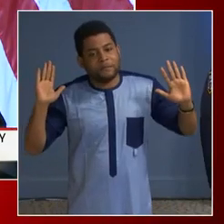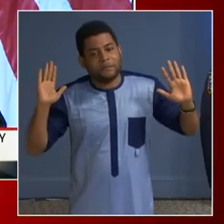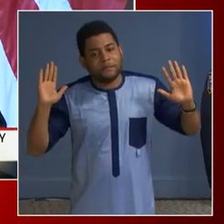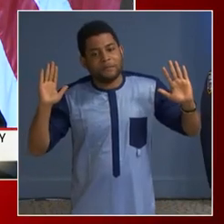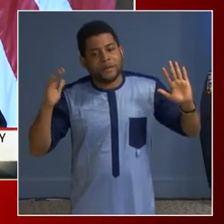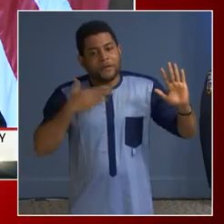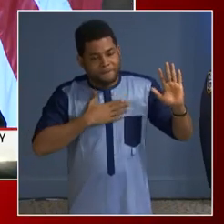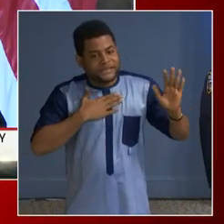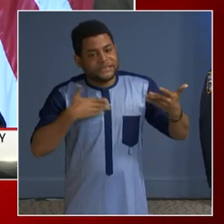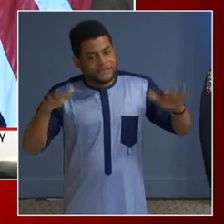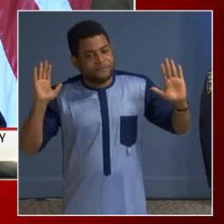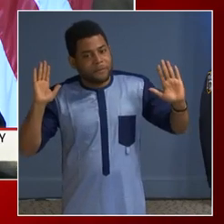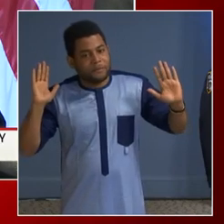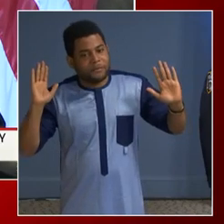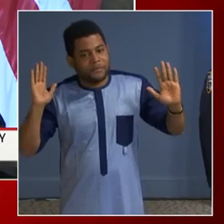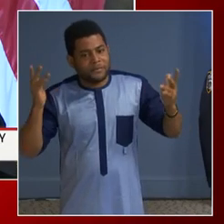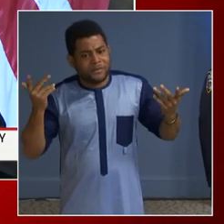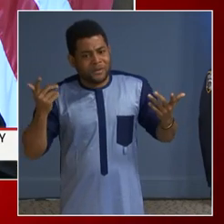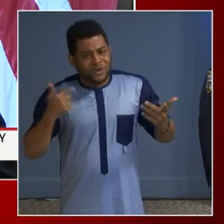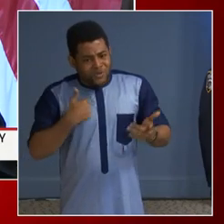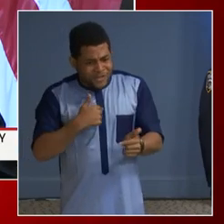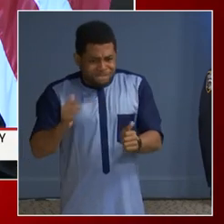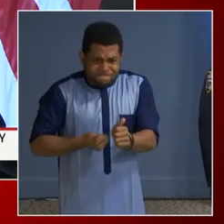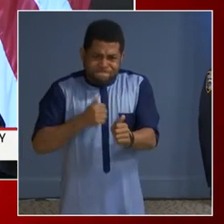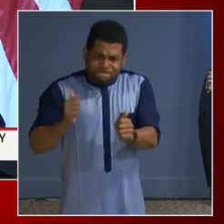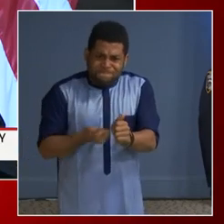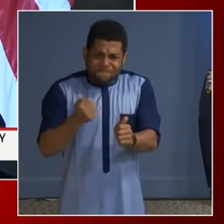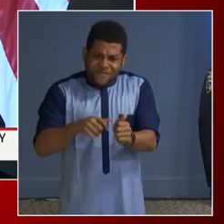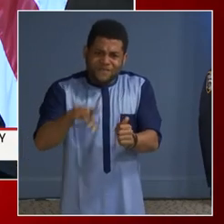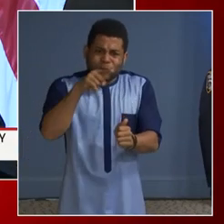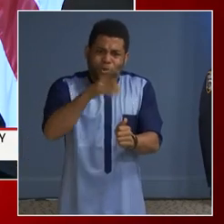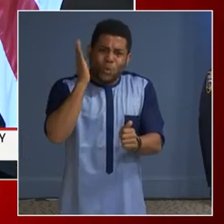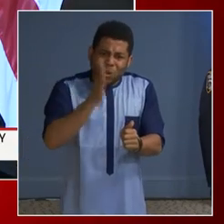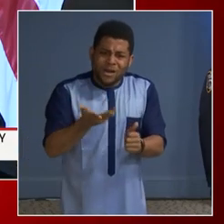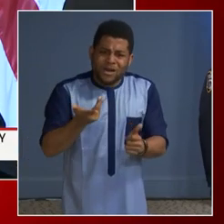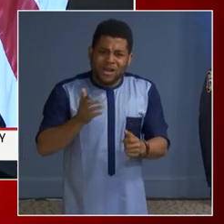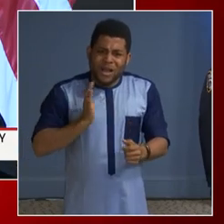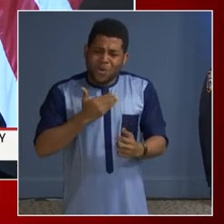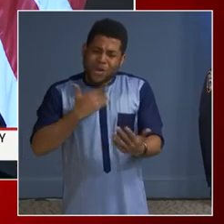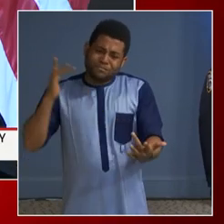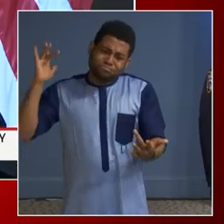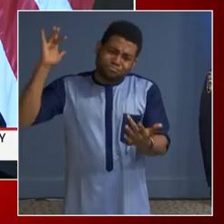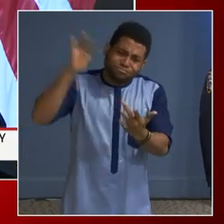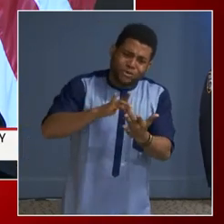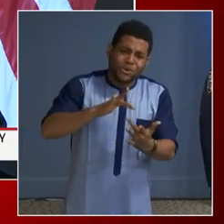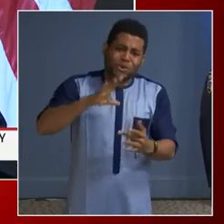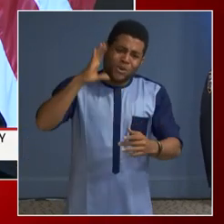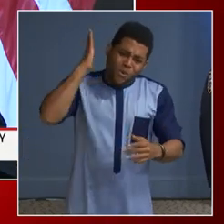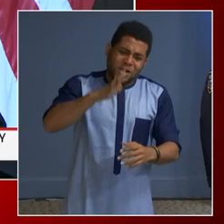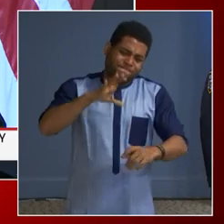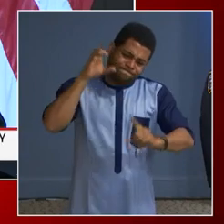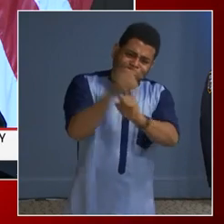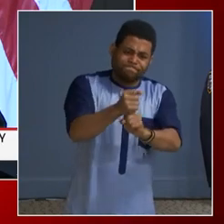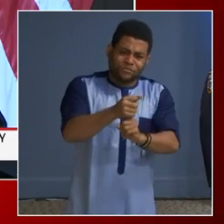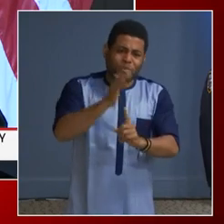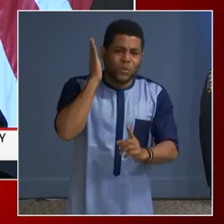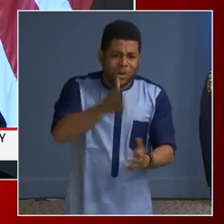in, and we're coming for you. That's the bottom line. Our reach is far and wide, and we're coming for you. This person